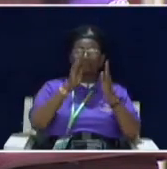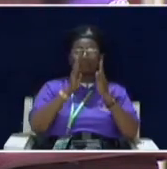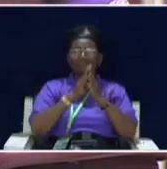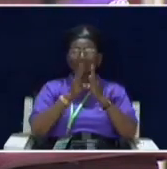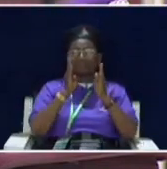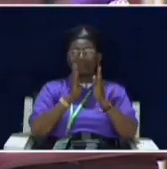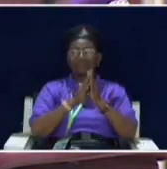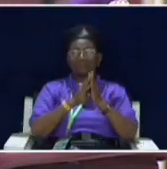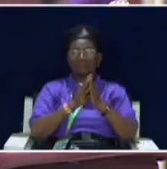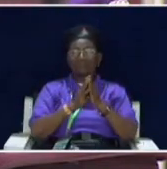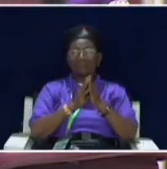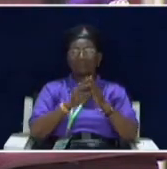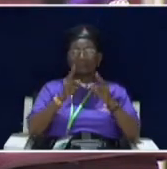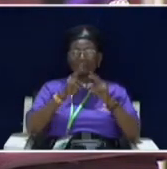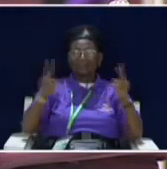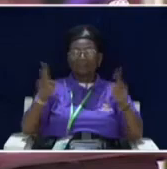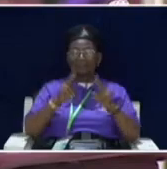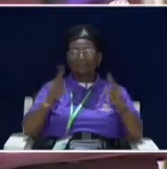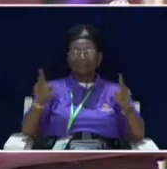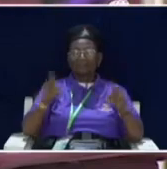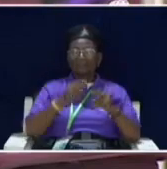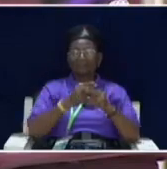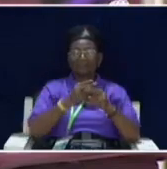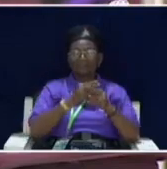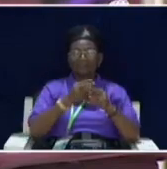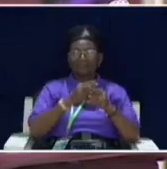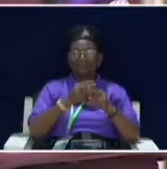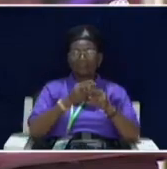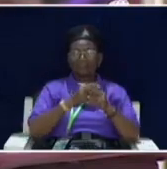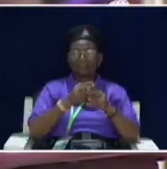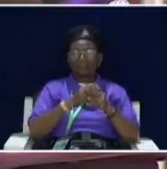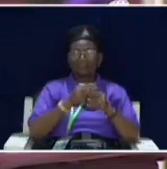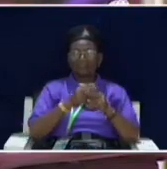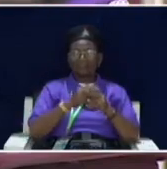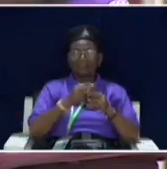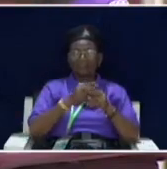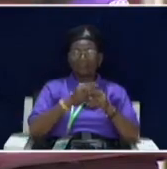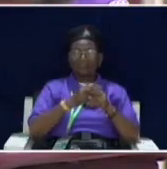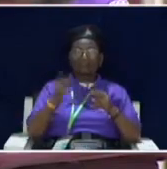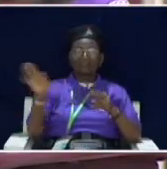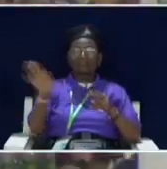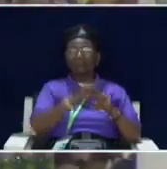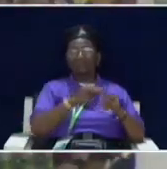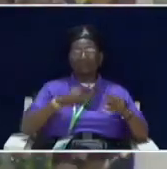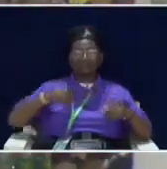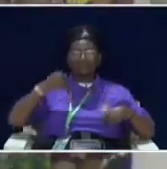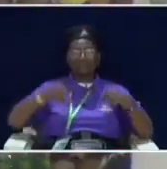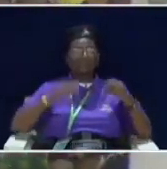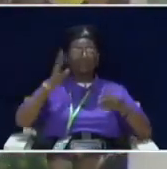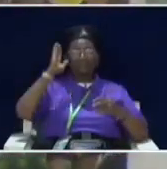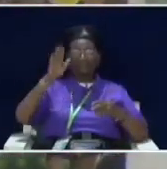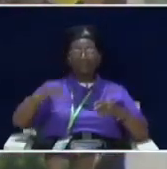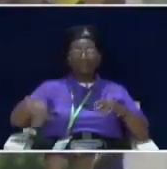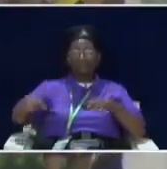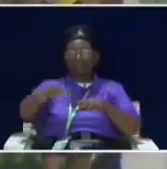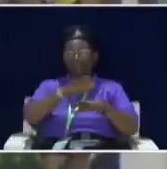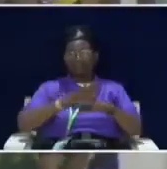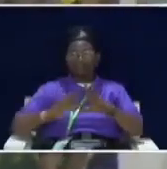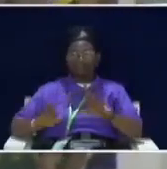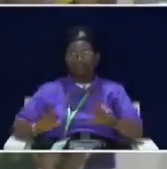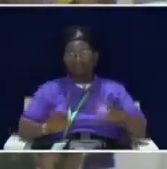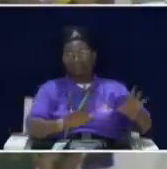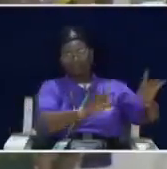yi. Very, very soon. Like Elijah, no. Your joy will overflow.